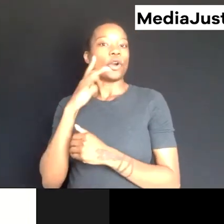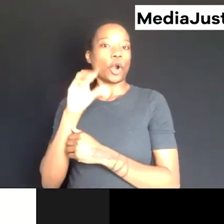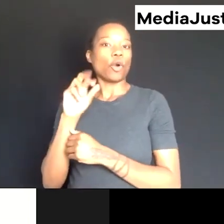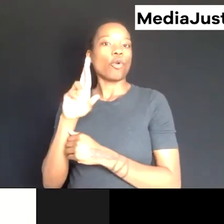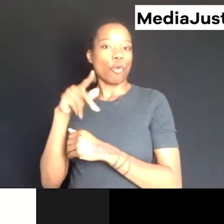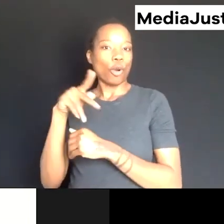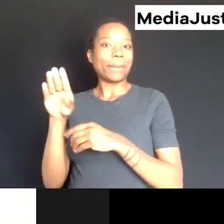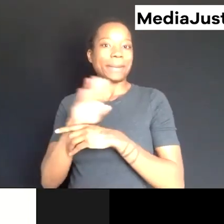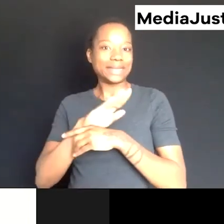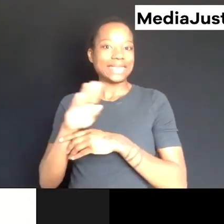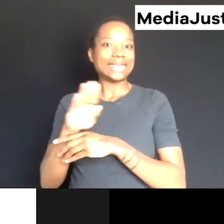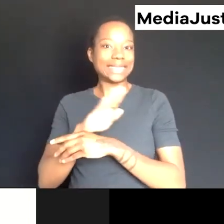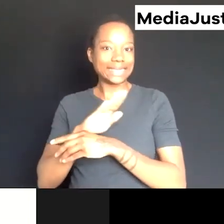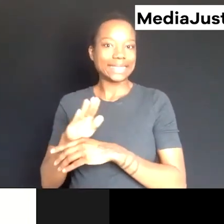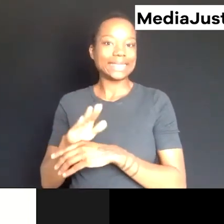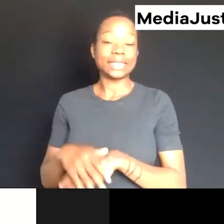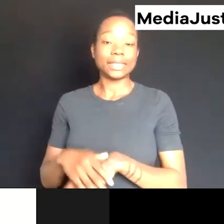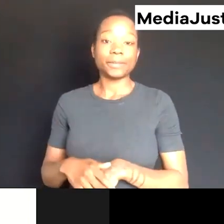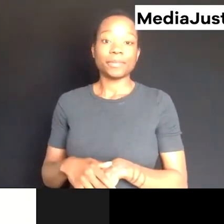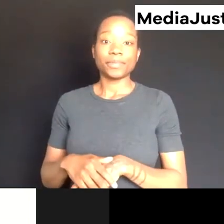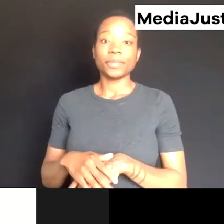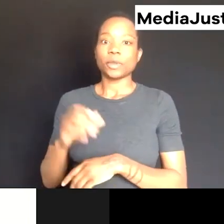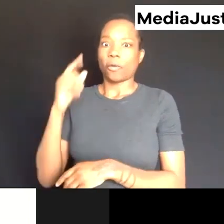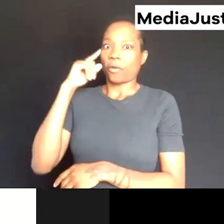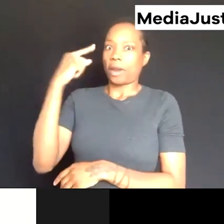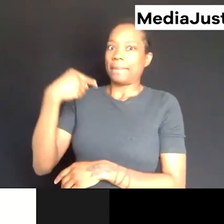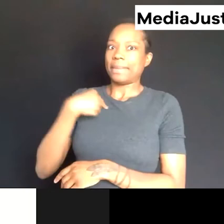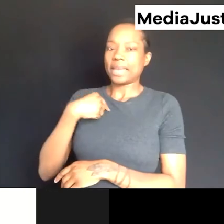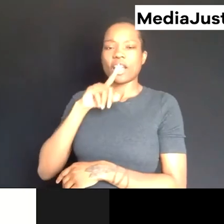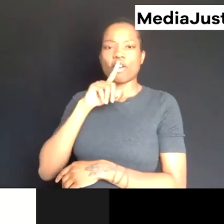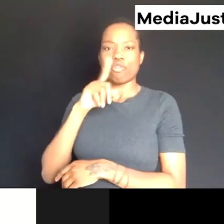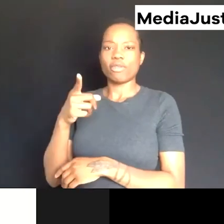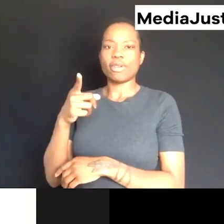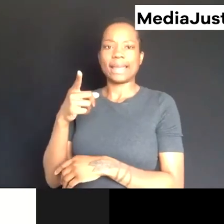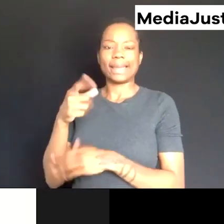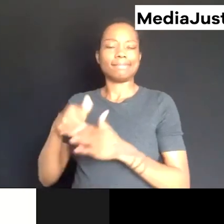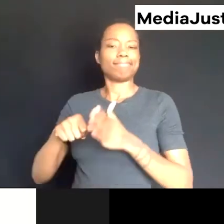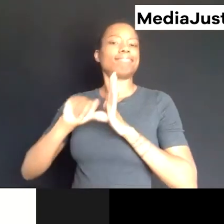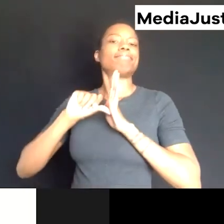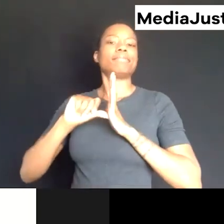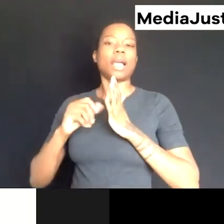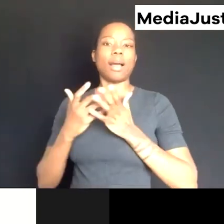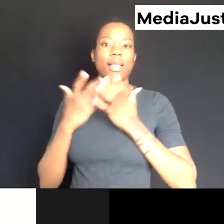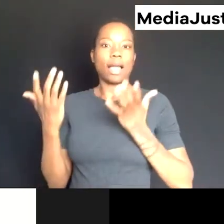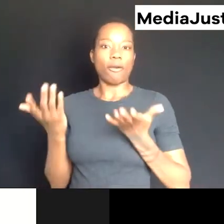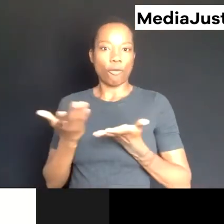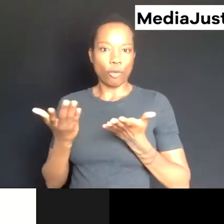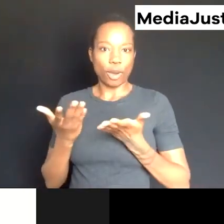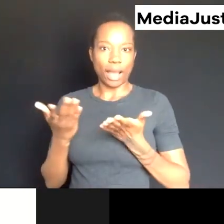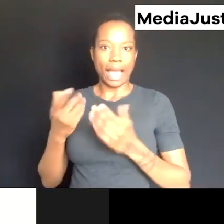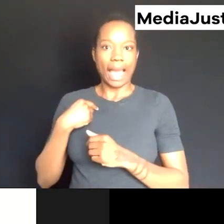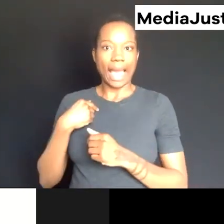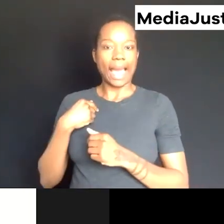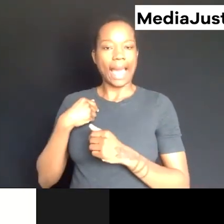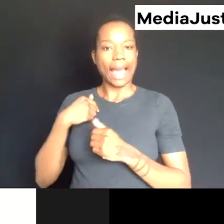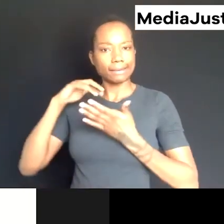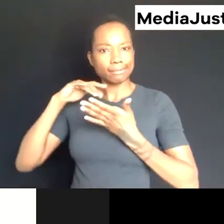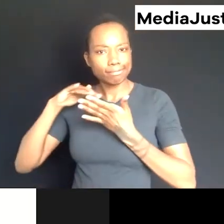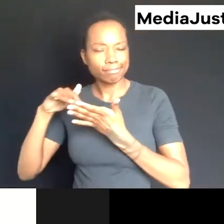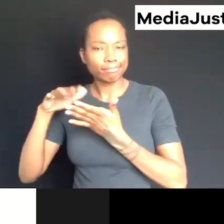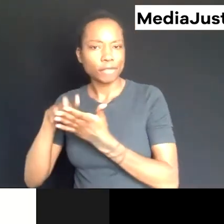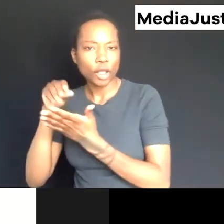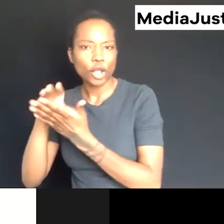in depth. And to me, this actually resonates with a lot of where I started getting kind of politicized around